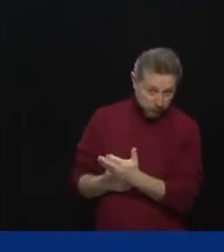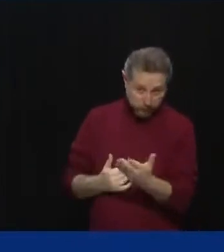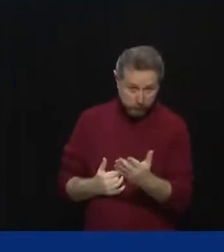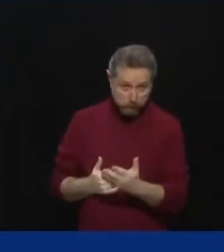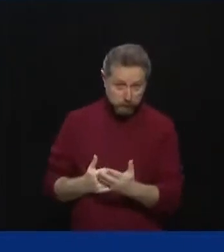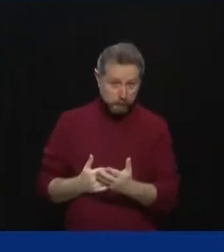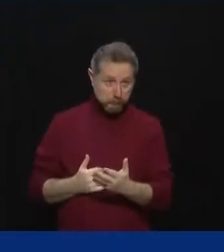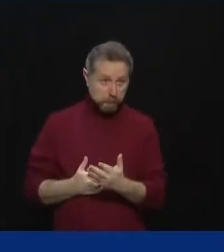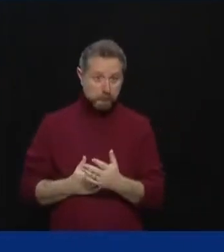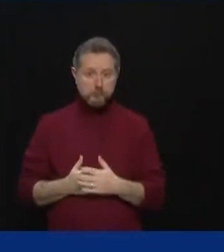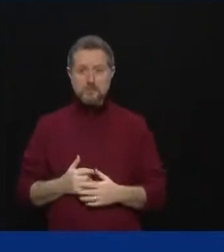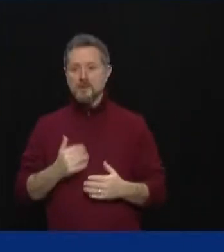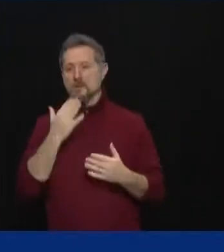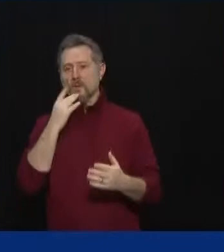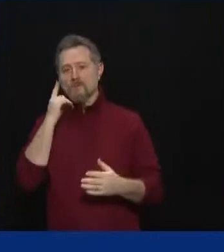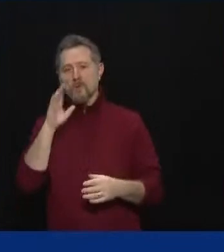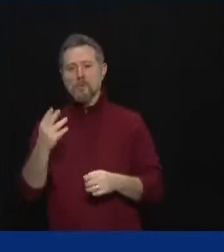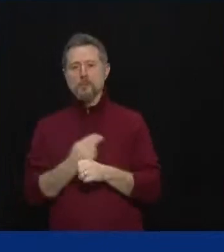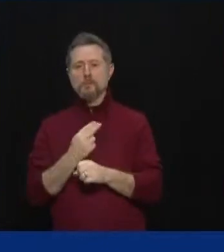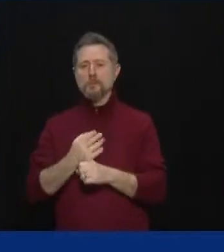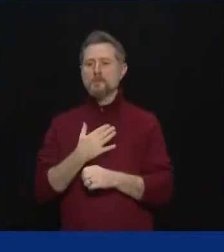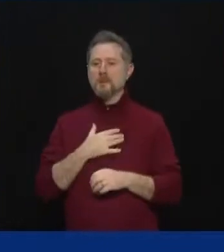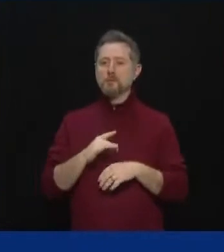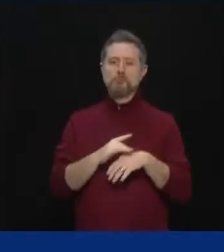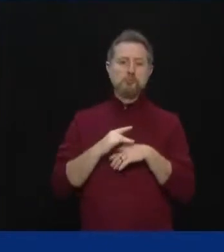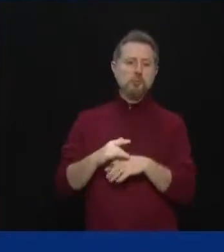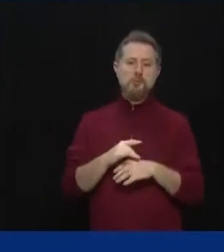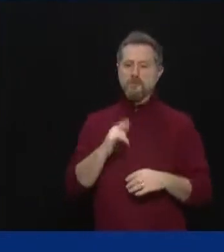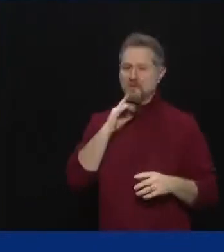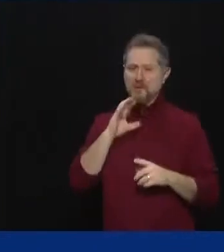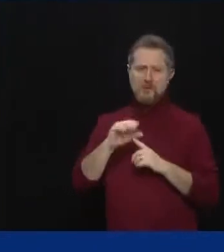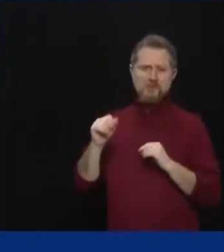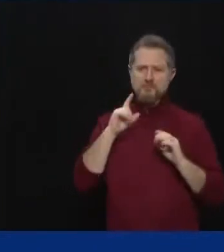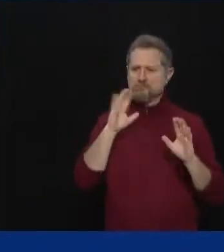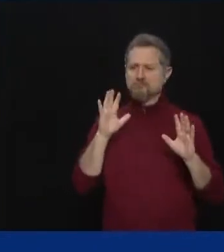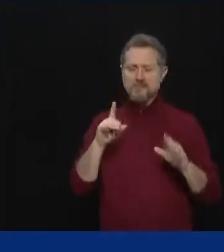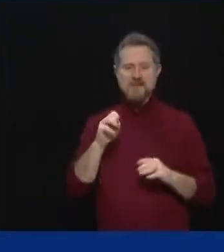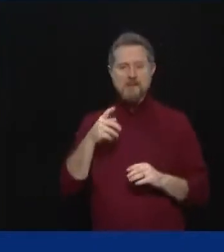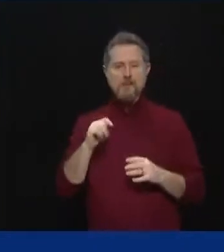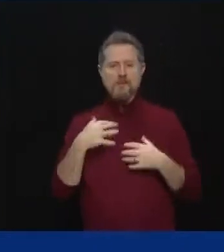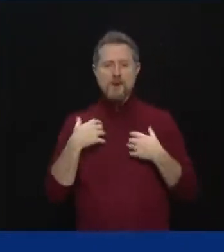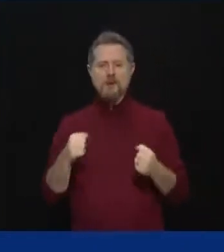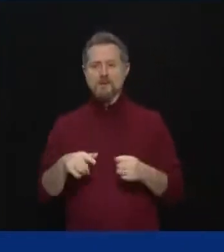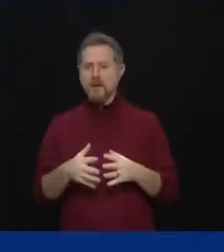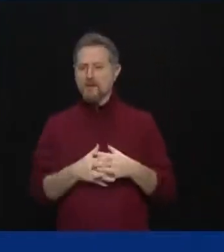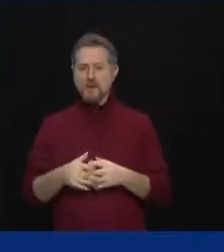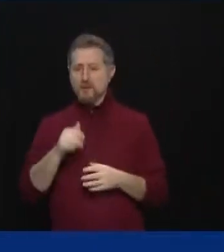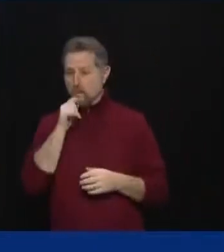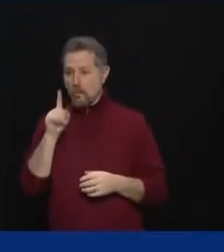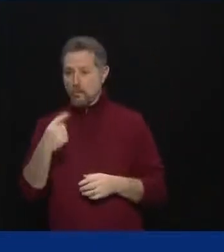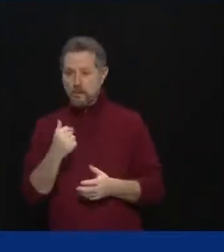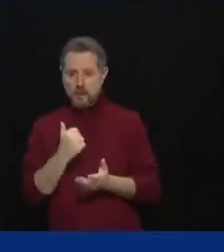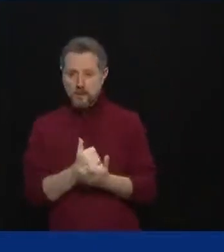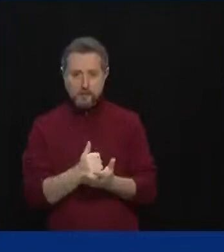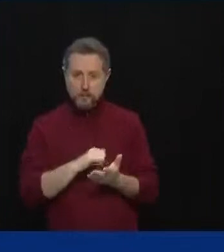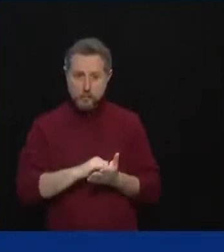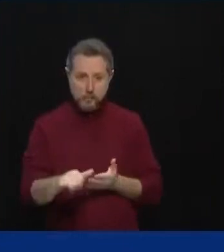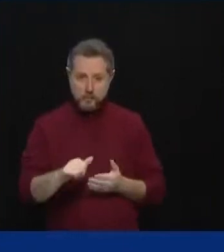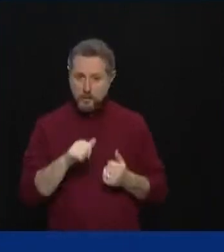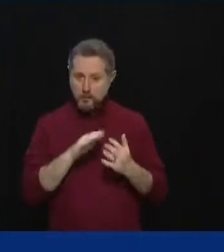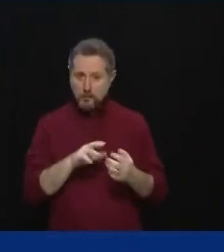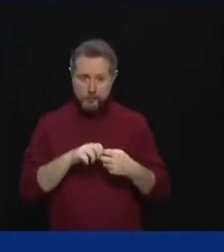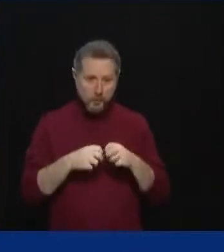her for using the resources of the finest health department in America to help not just New York address these issues and find